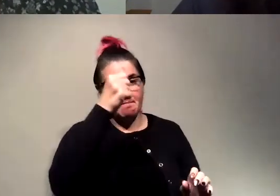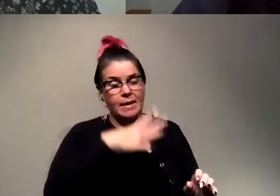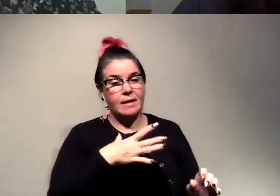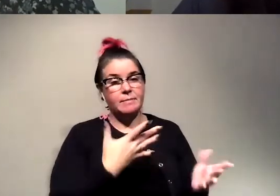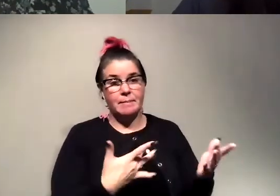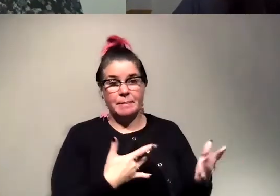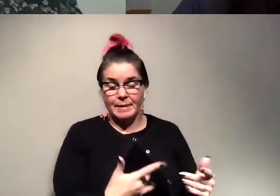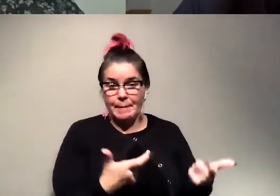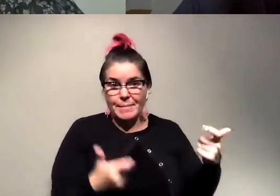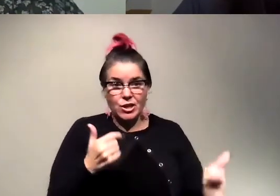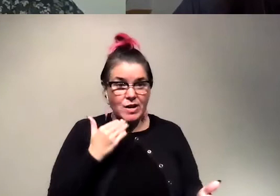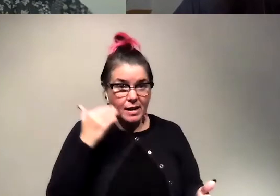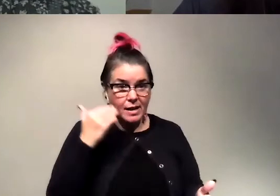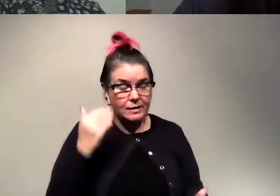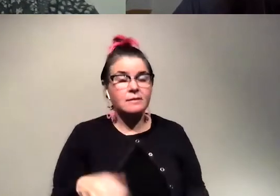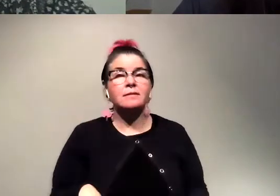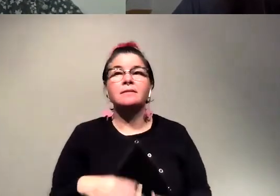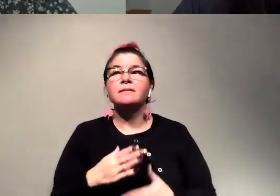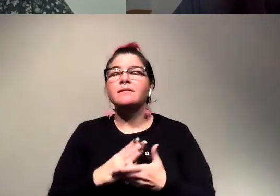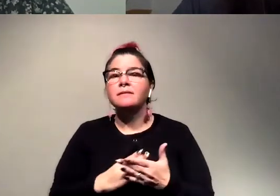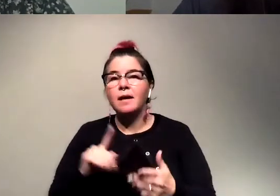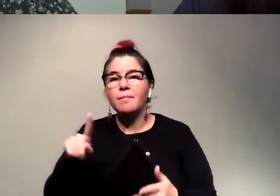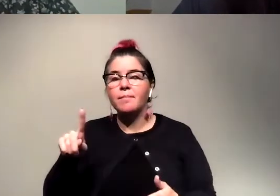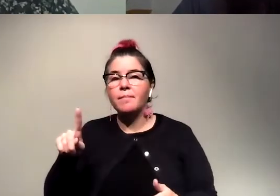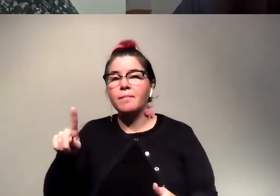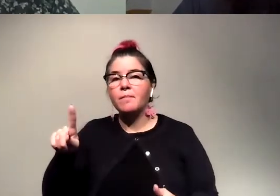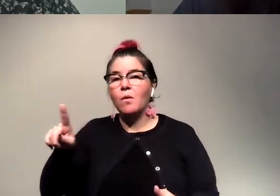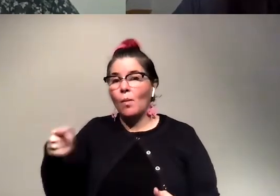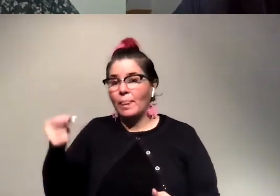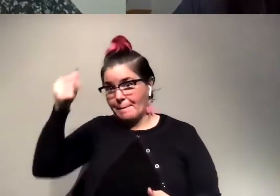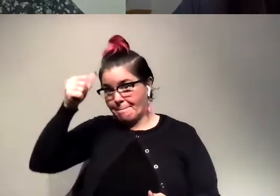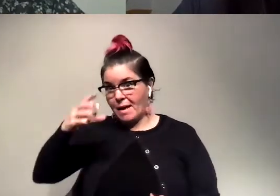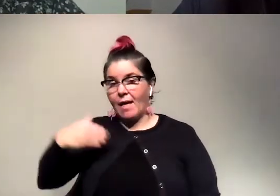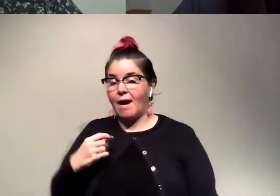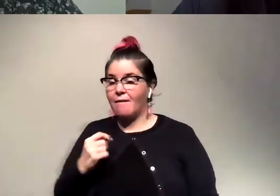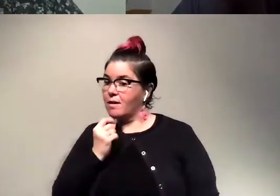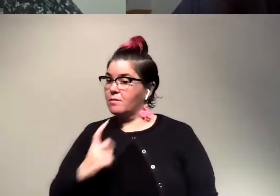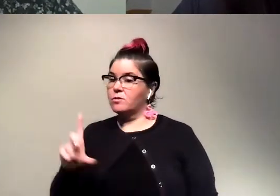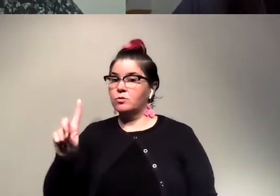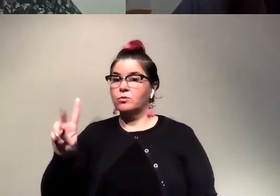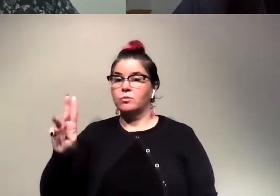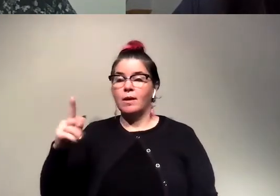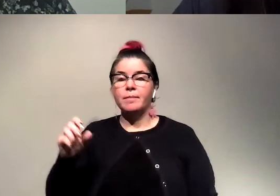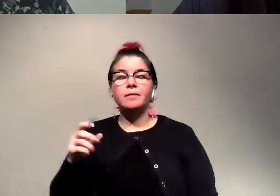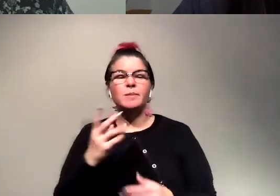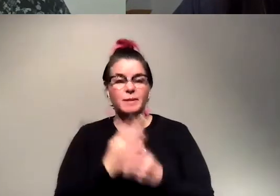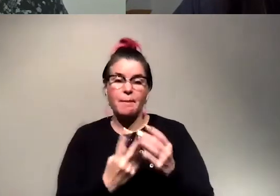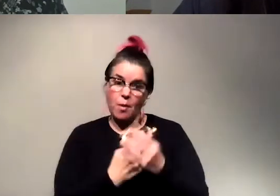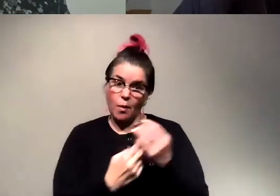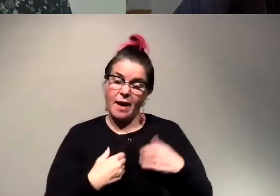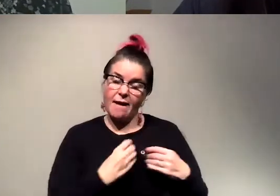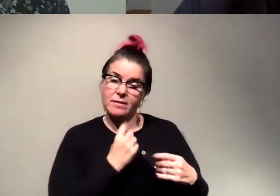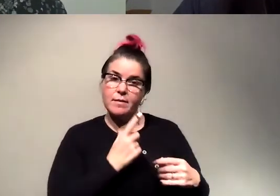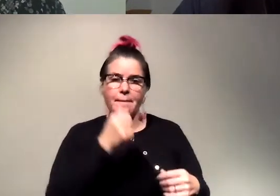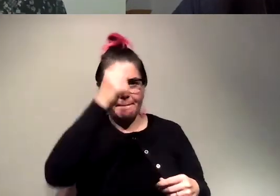heads. Some species, only the male has a dewlap. In species where both of them have a dewlap, the male is going to have the